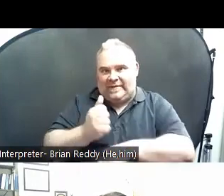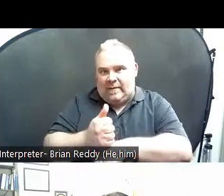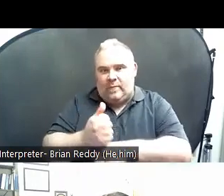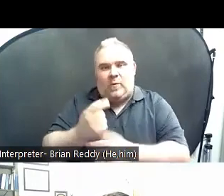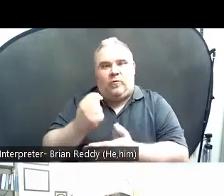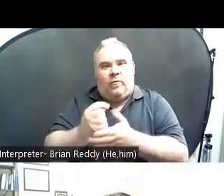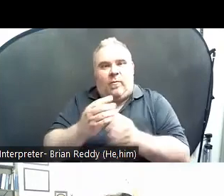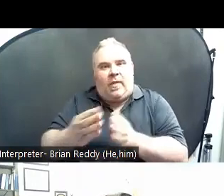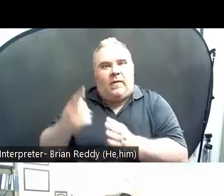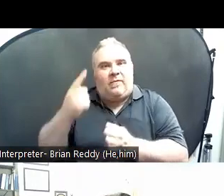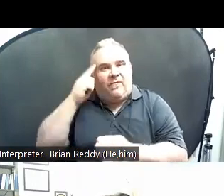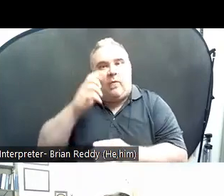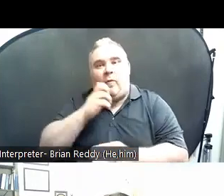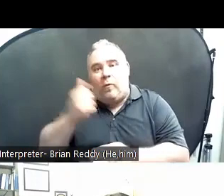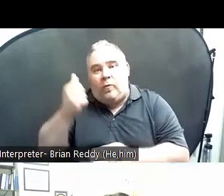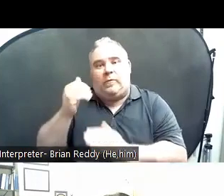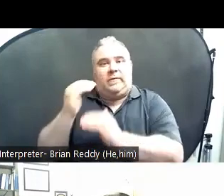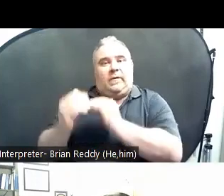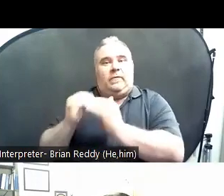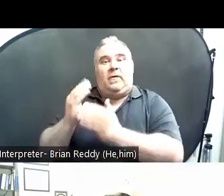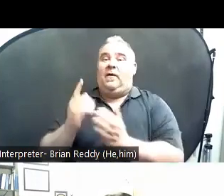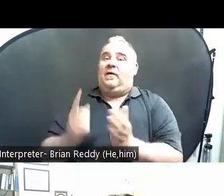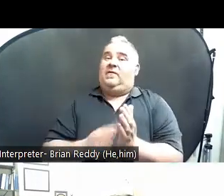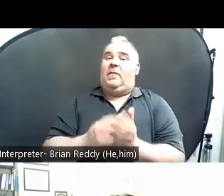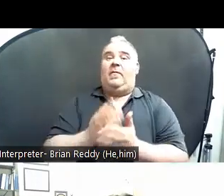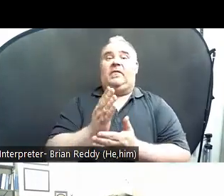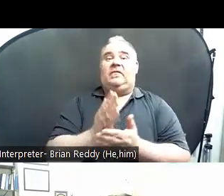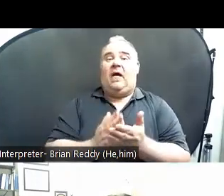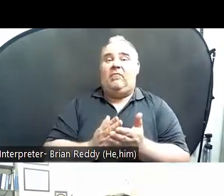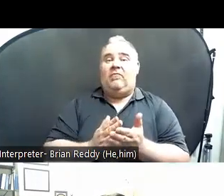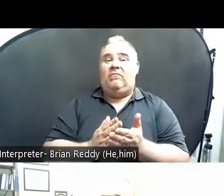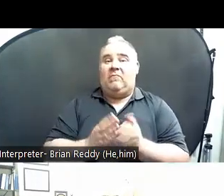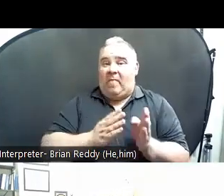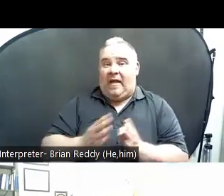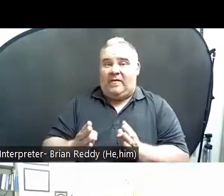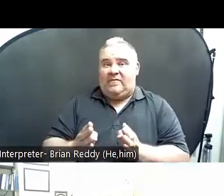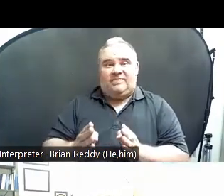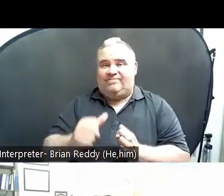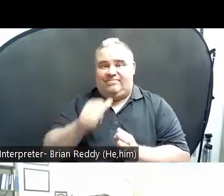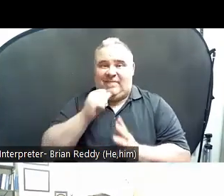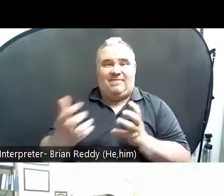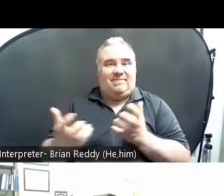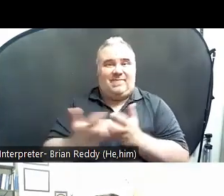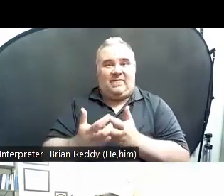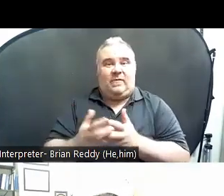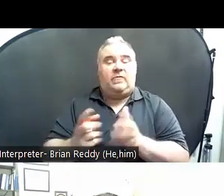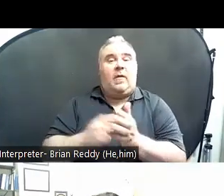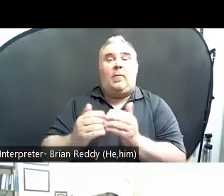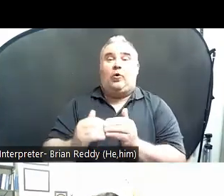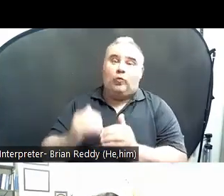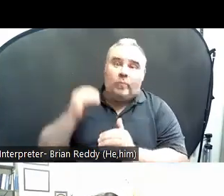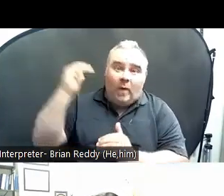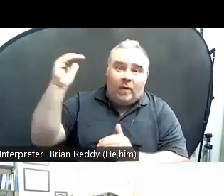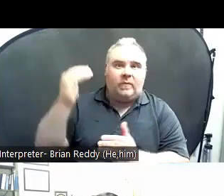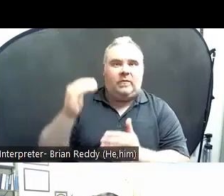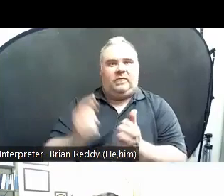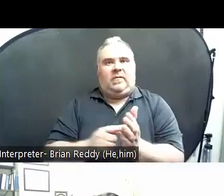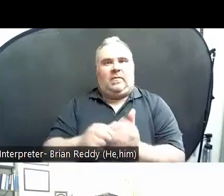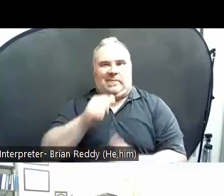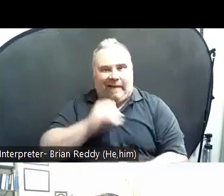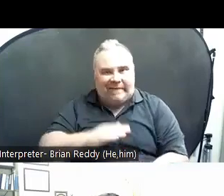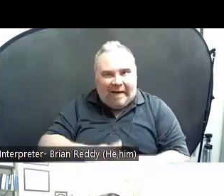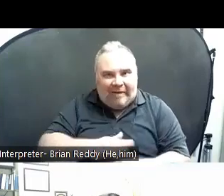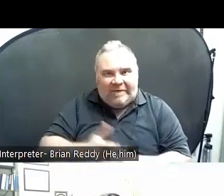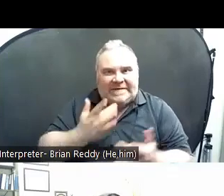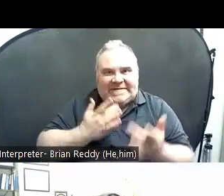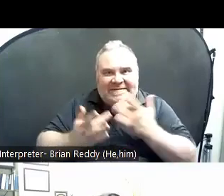sometimes overreaching with some of the treatment plans or underreaching, because we don't know that right time point for what the